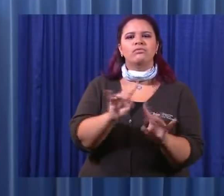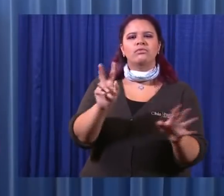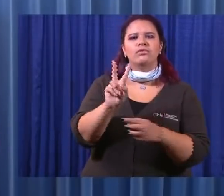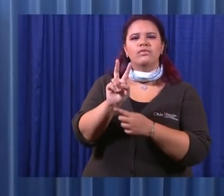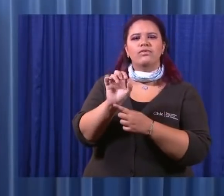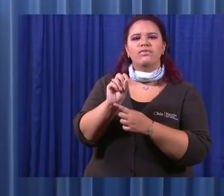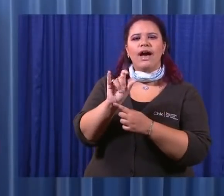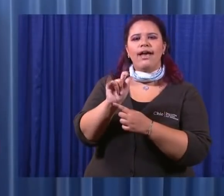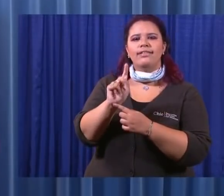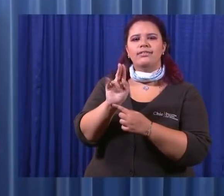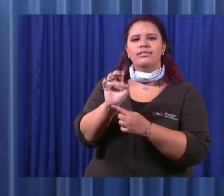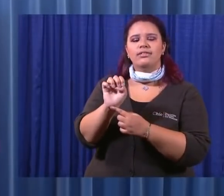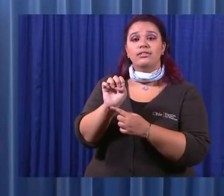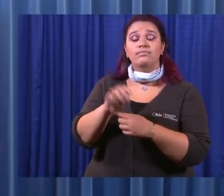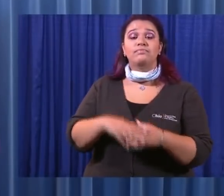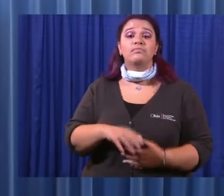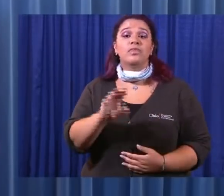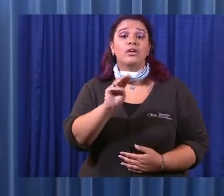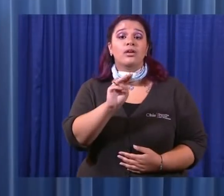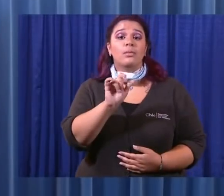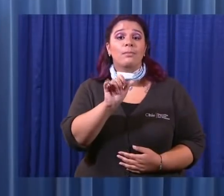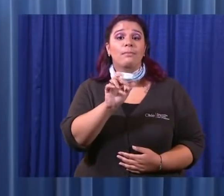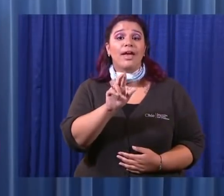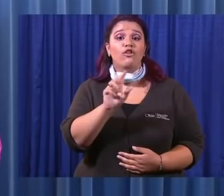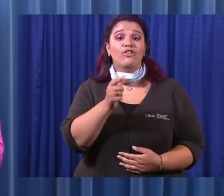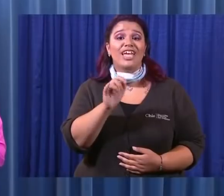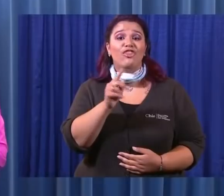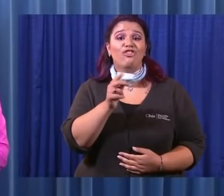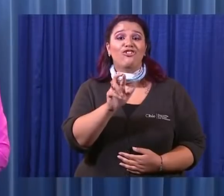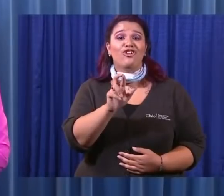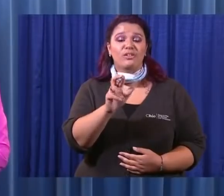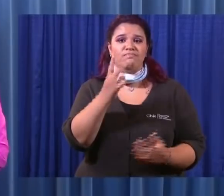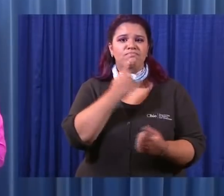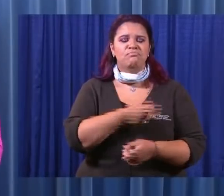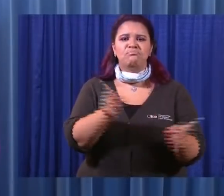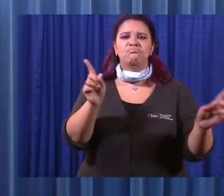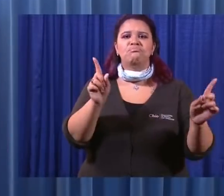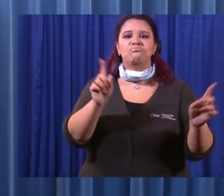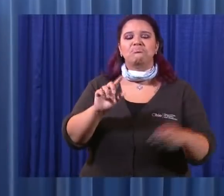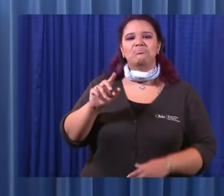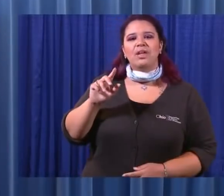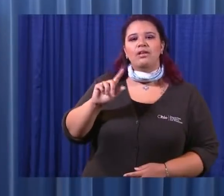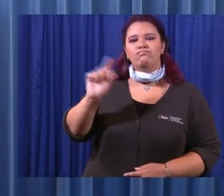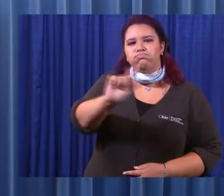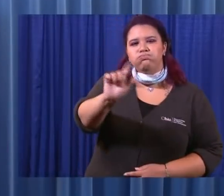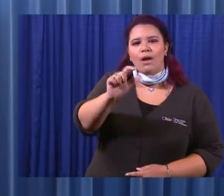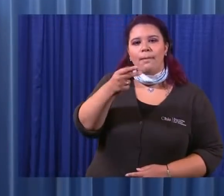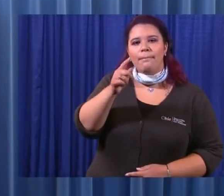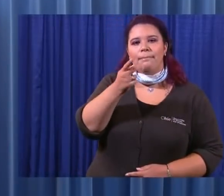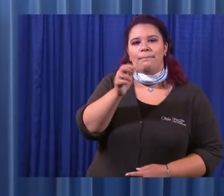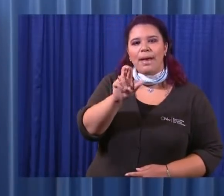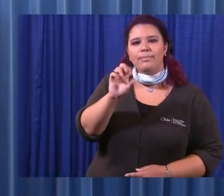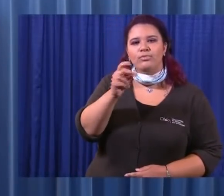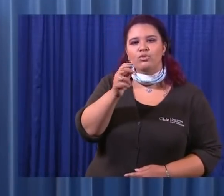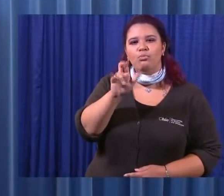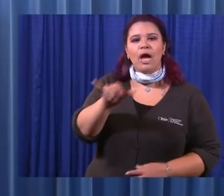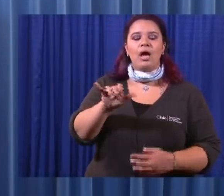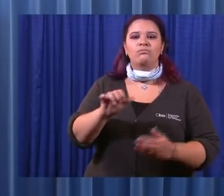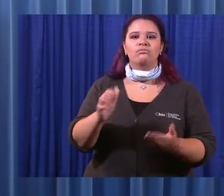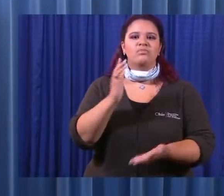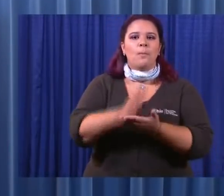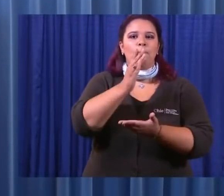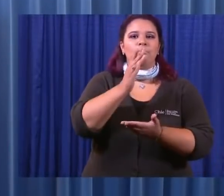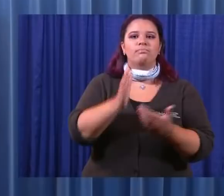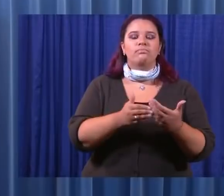using pepper spray on civilians, but as we saw last night, law enforcement was using pepper spray pretty liberally. I'm